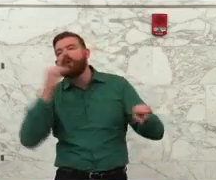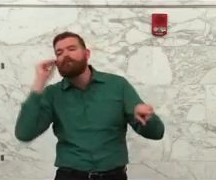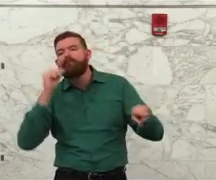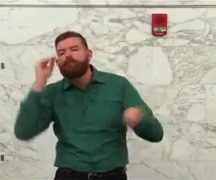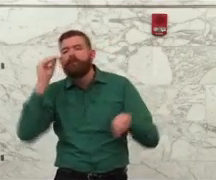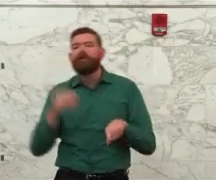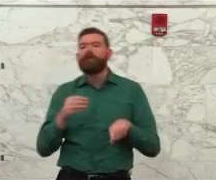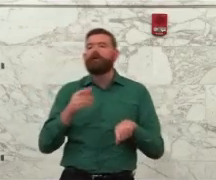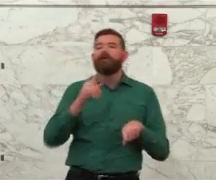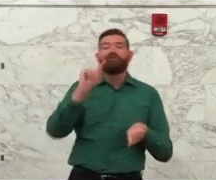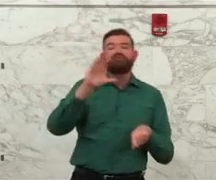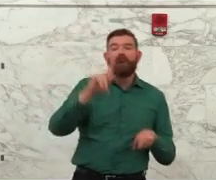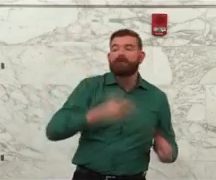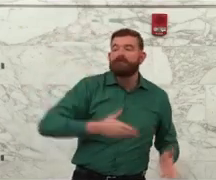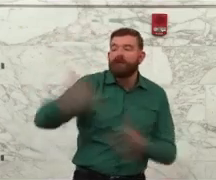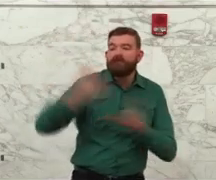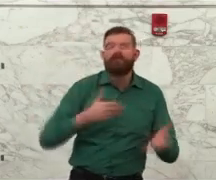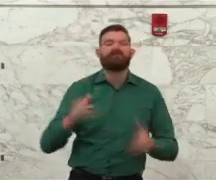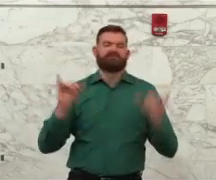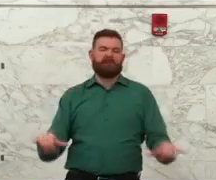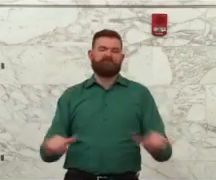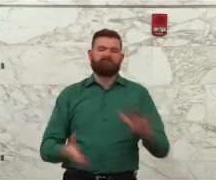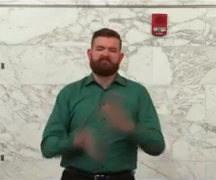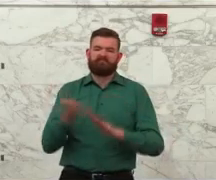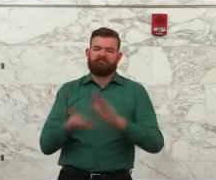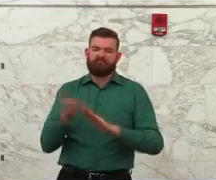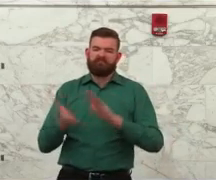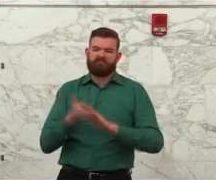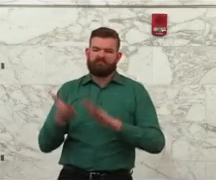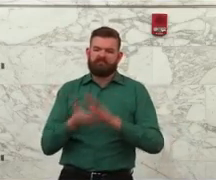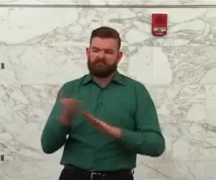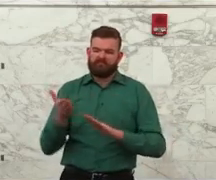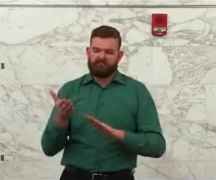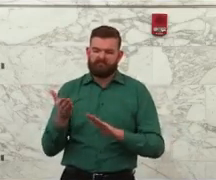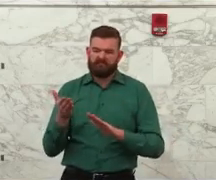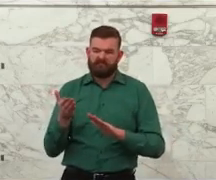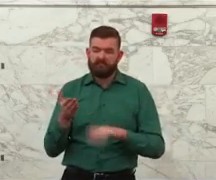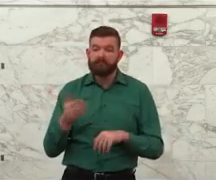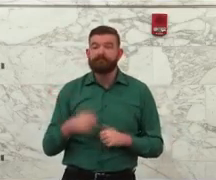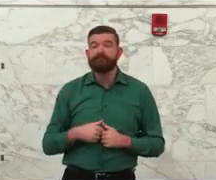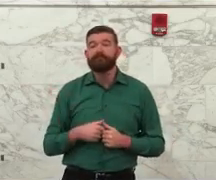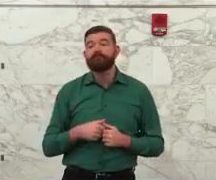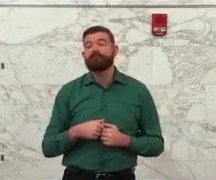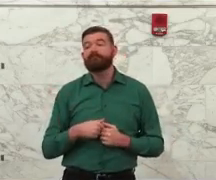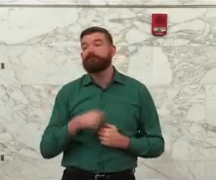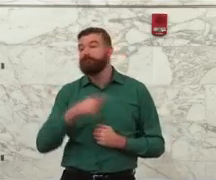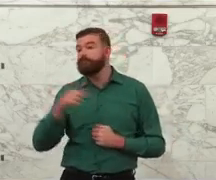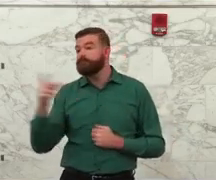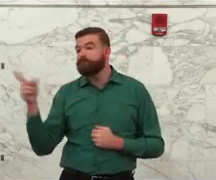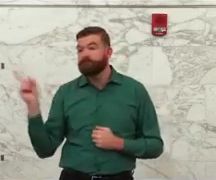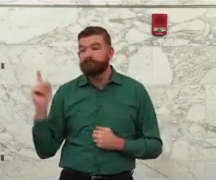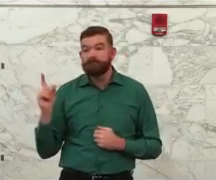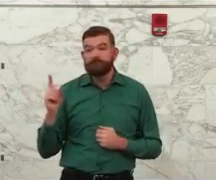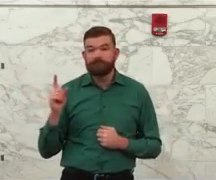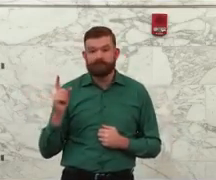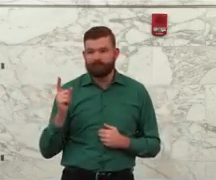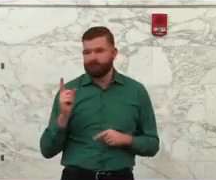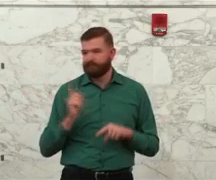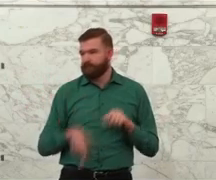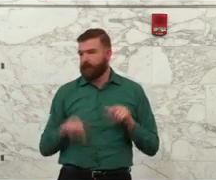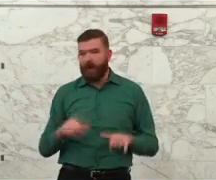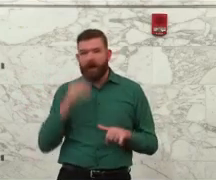transportation operations. That is work that largely cannot be done from home. But aside from the